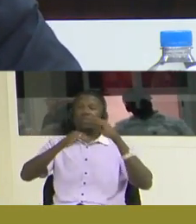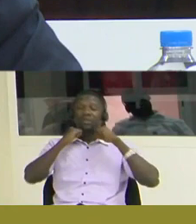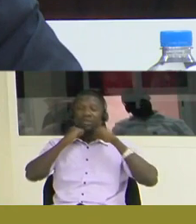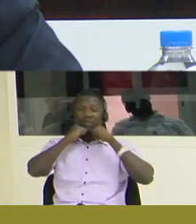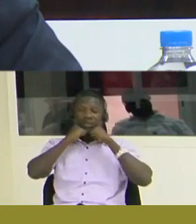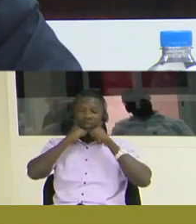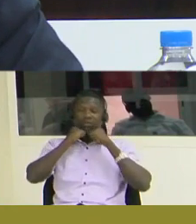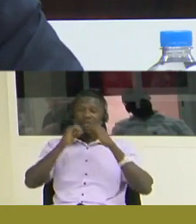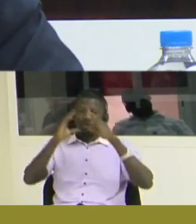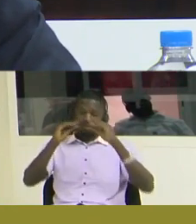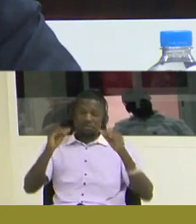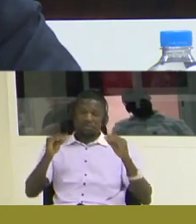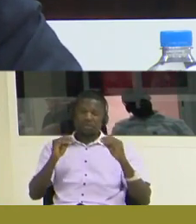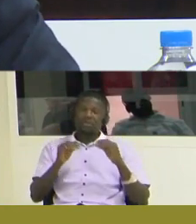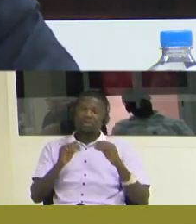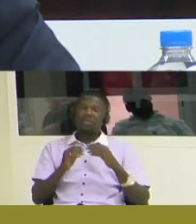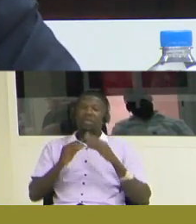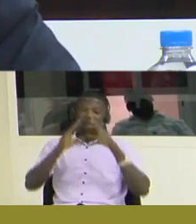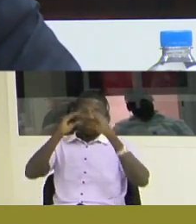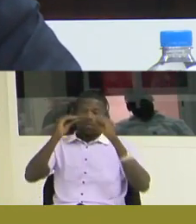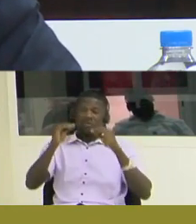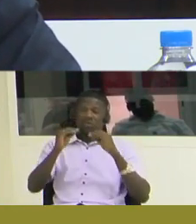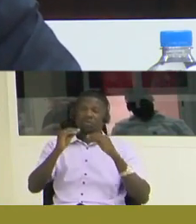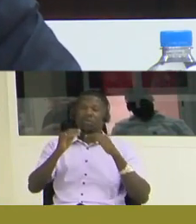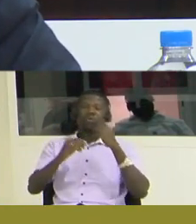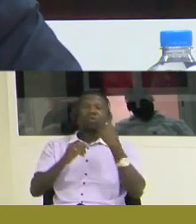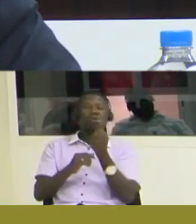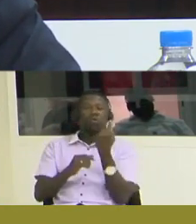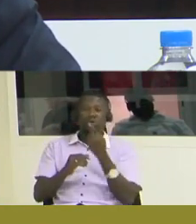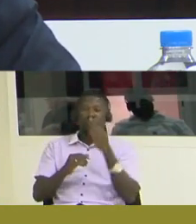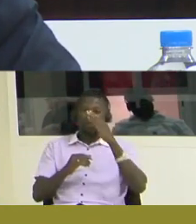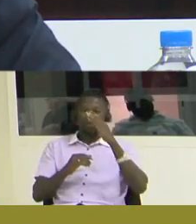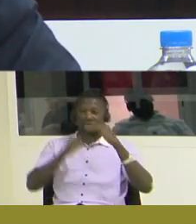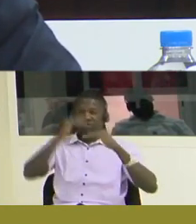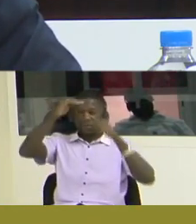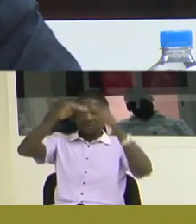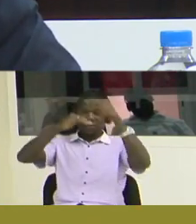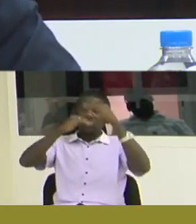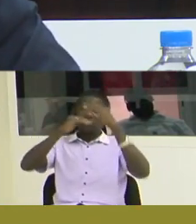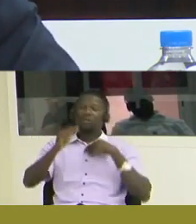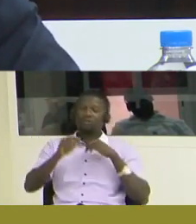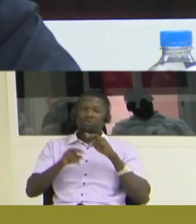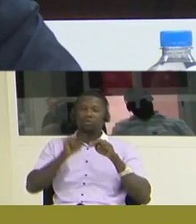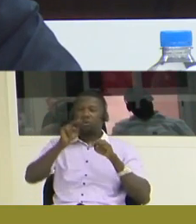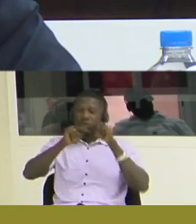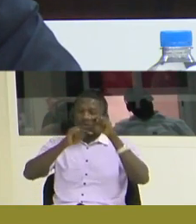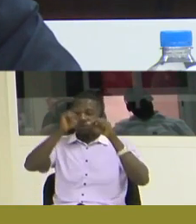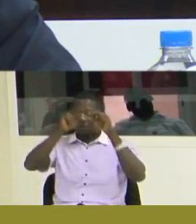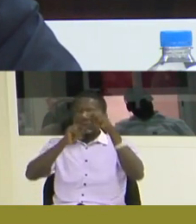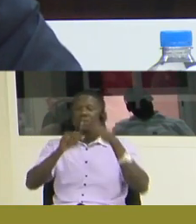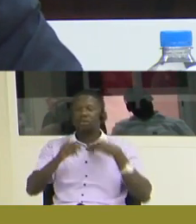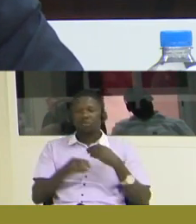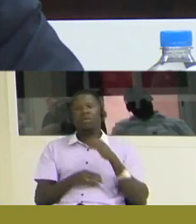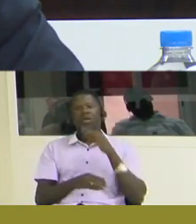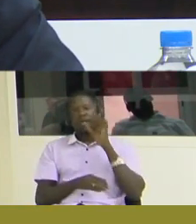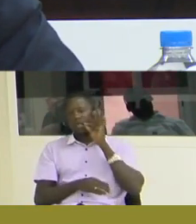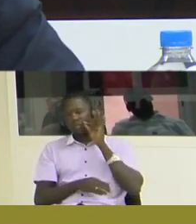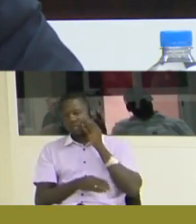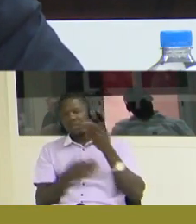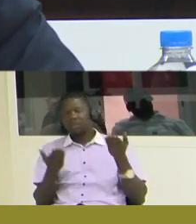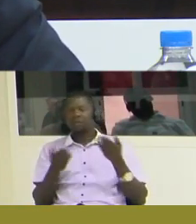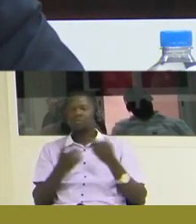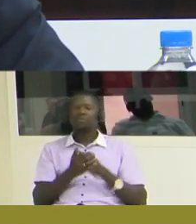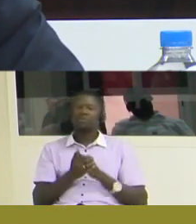Valley the offices were no it was just one floor between him he just had to come up the stairs and and then come an answer and